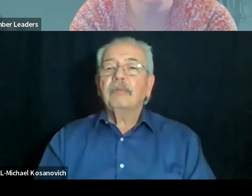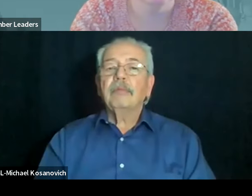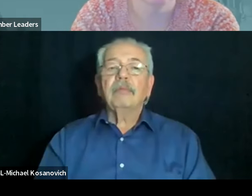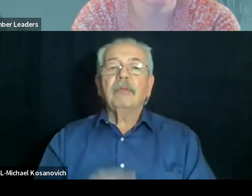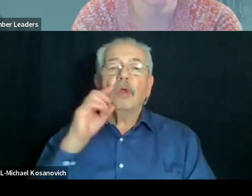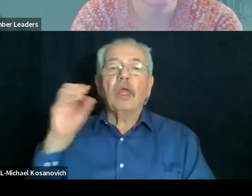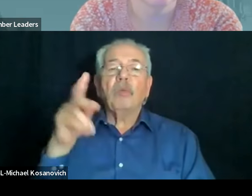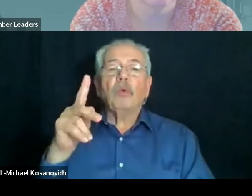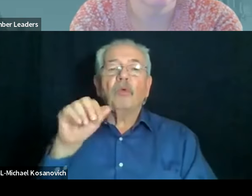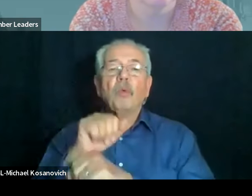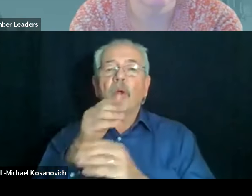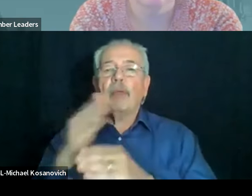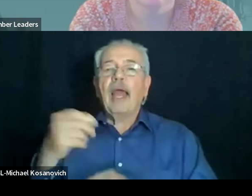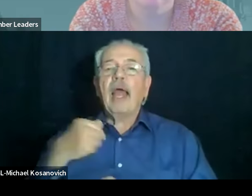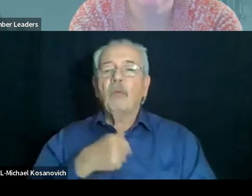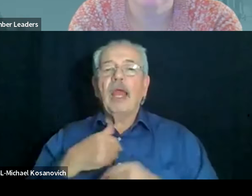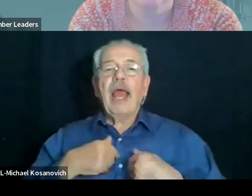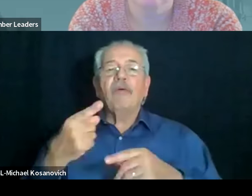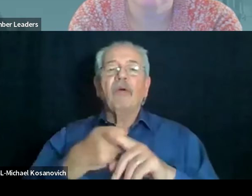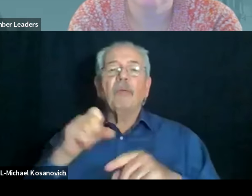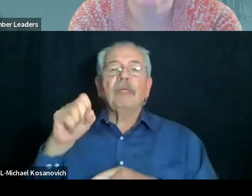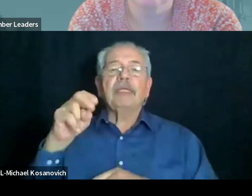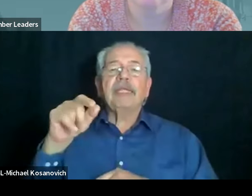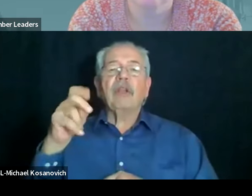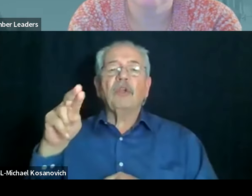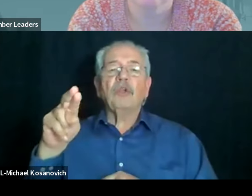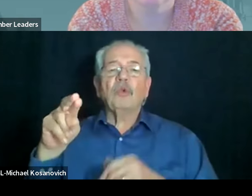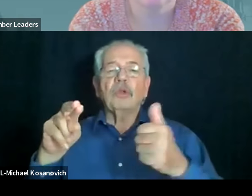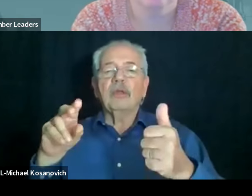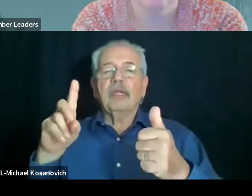subcommittee work plan. And we also have one from Senator Dingra, so that's great.